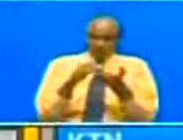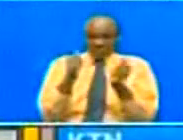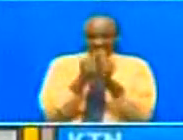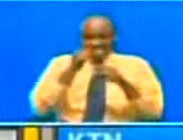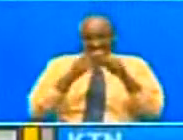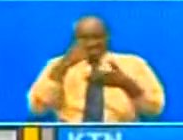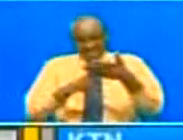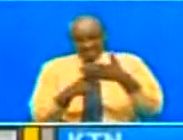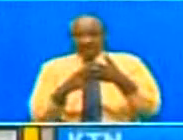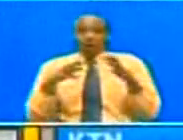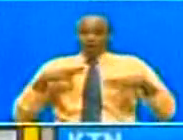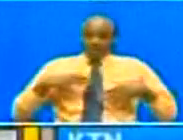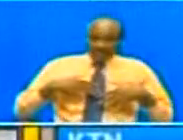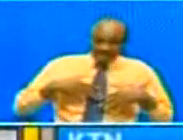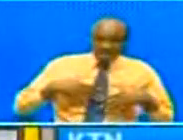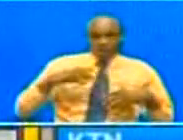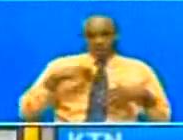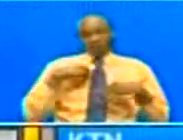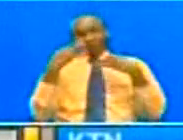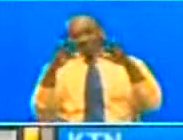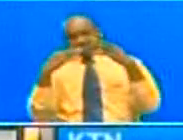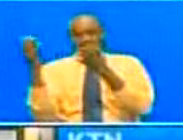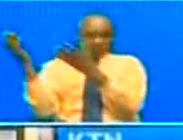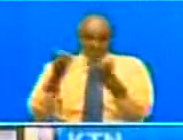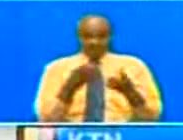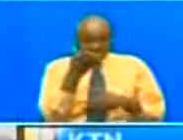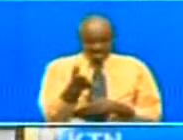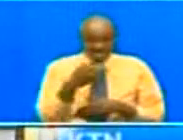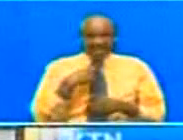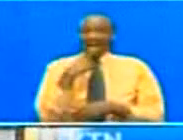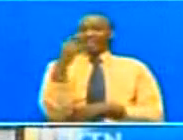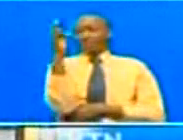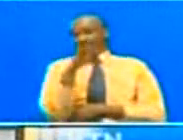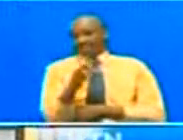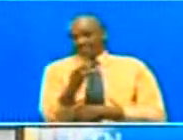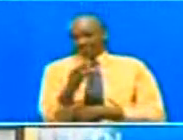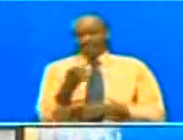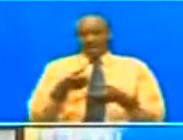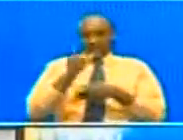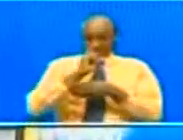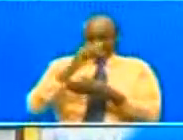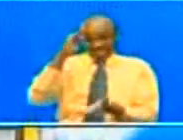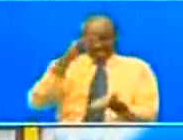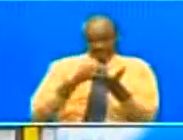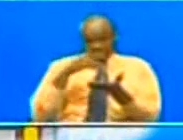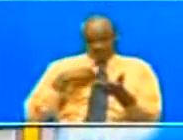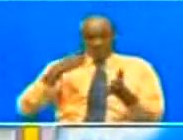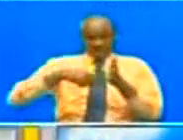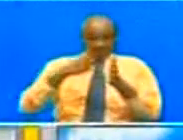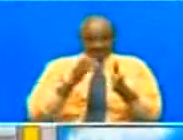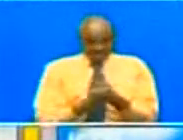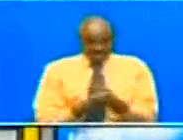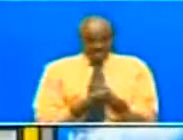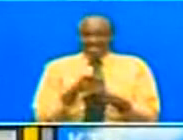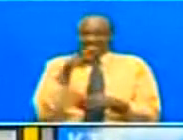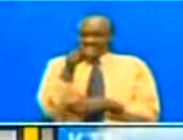tax holiday, duty-free import of materials and inputs, and 100% capital investment deduction for manufacturing had